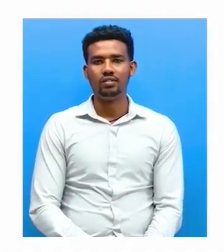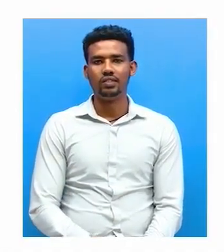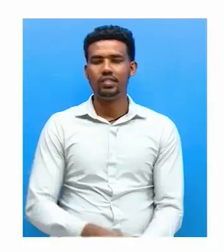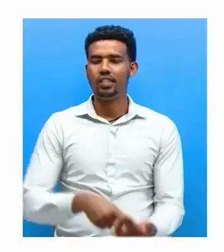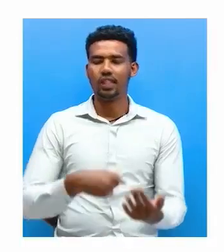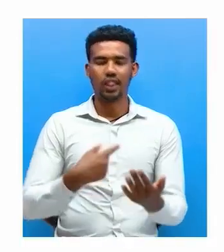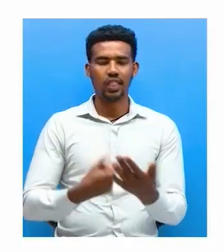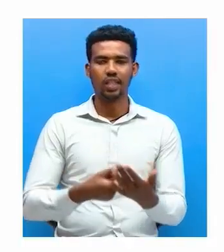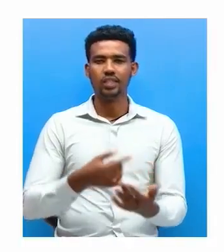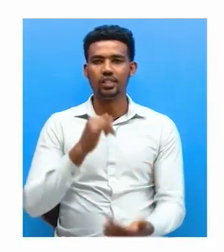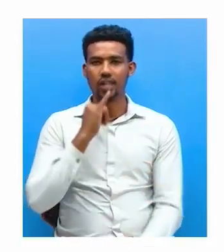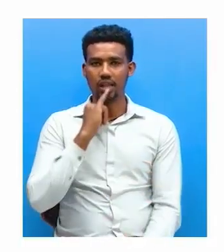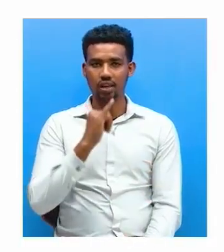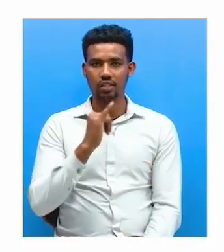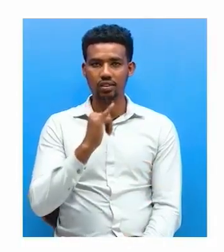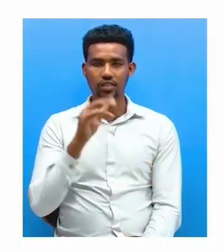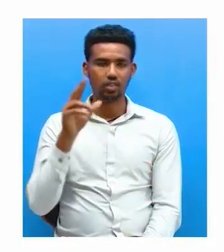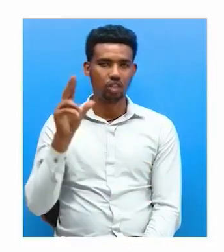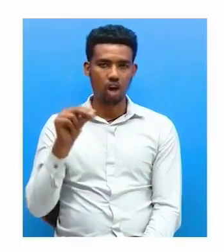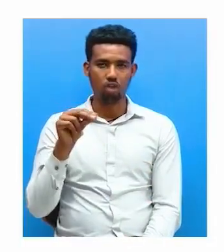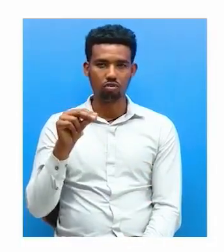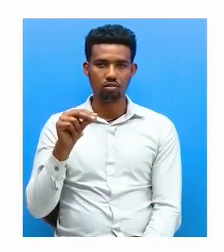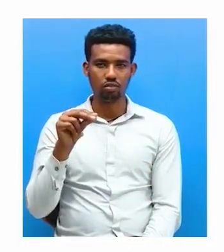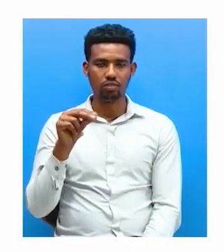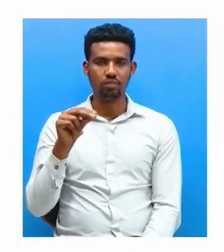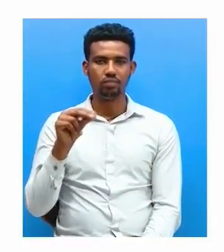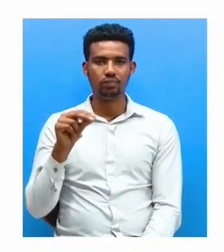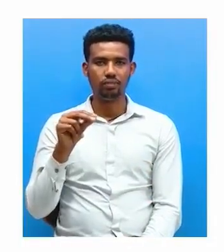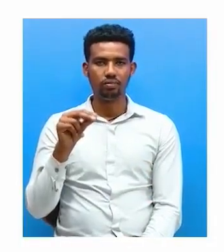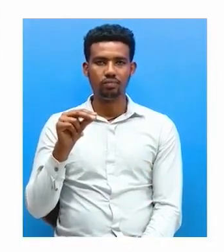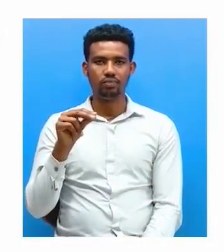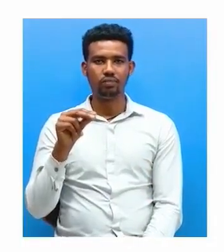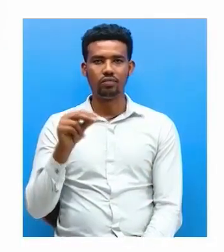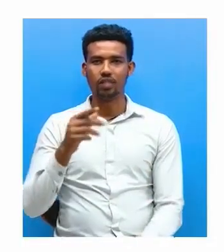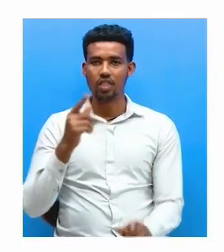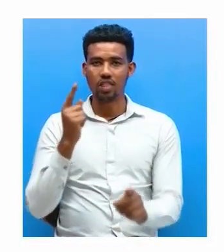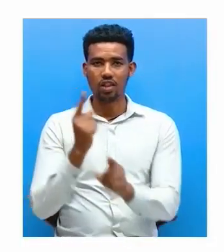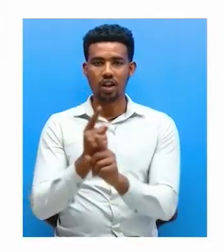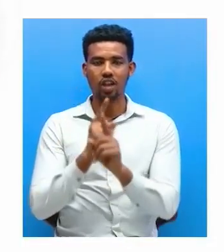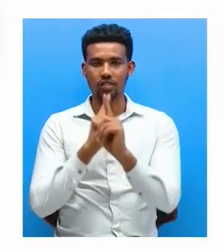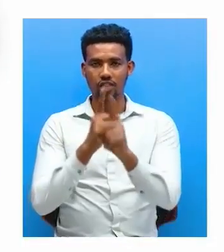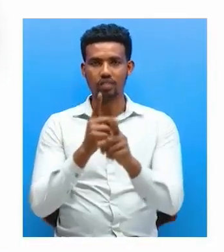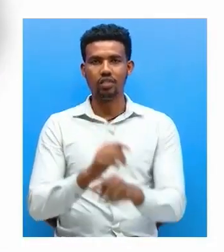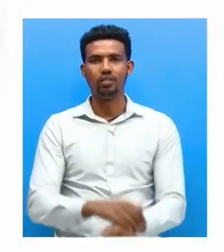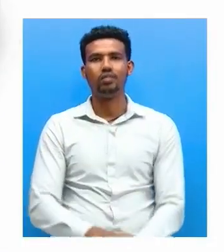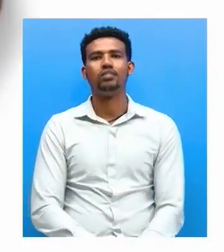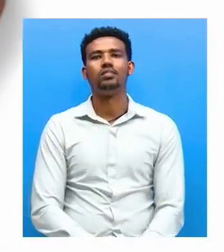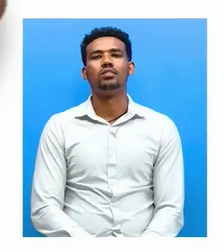is not the right answer.